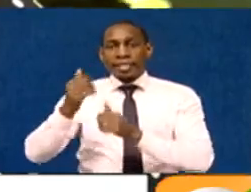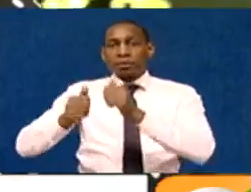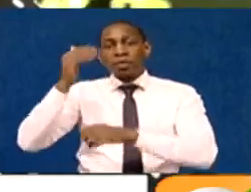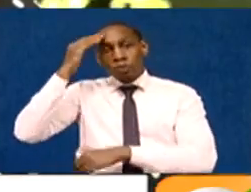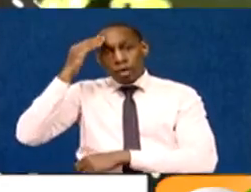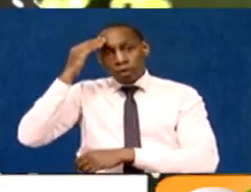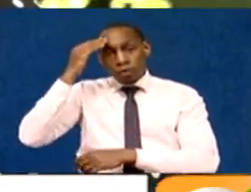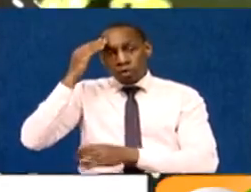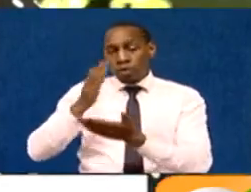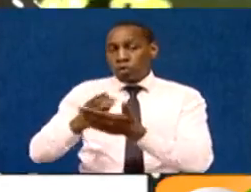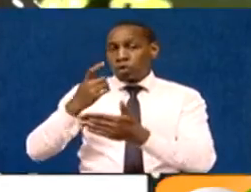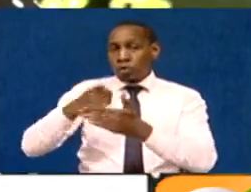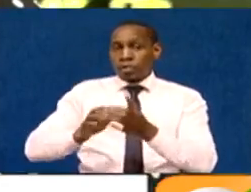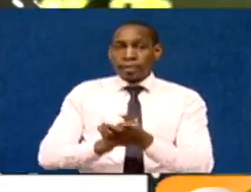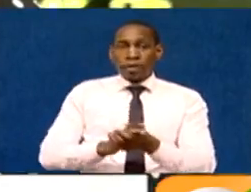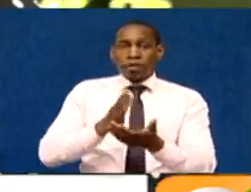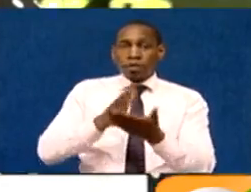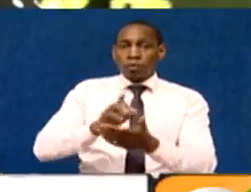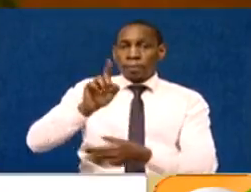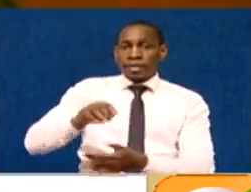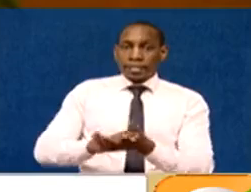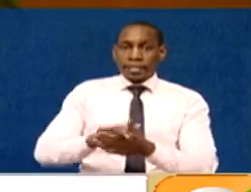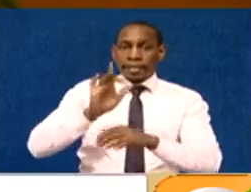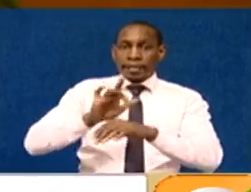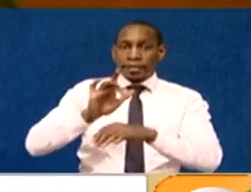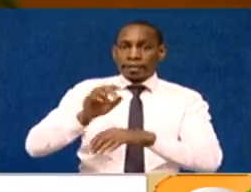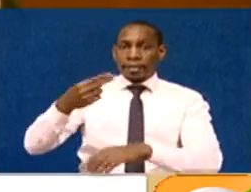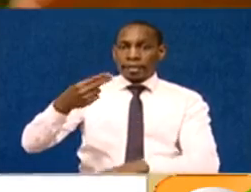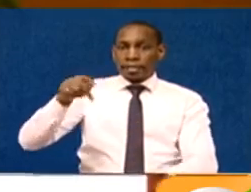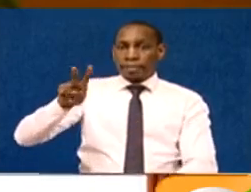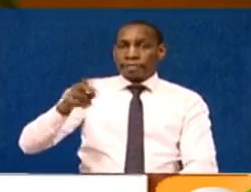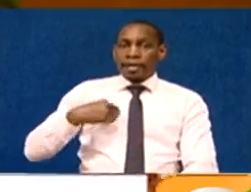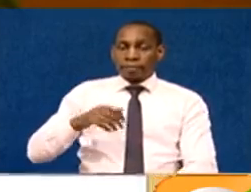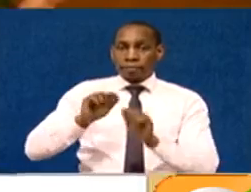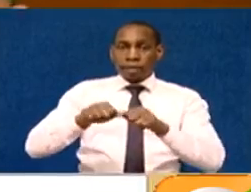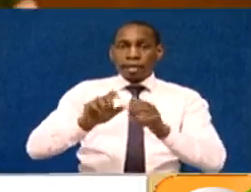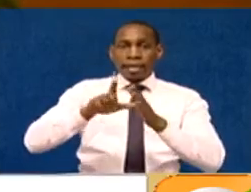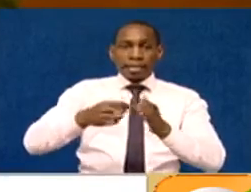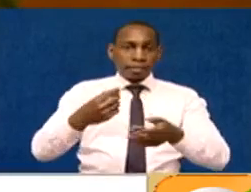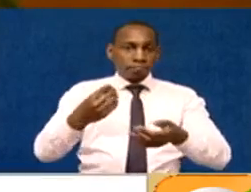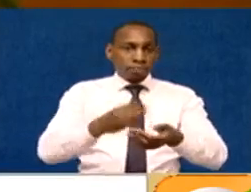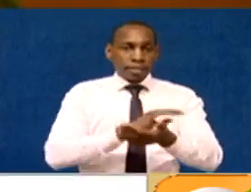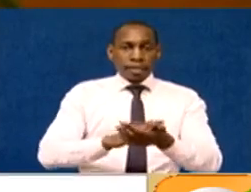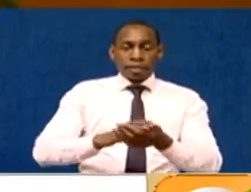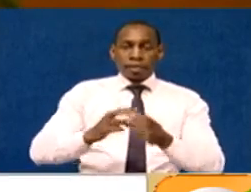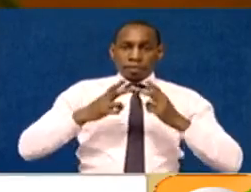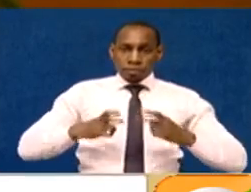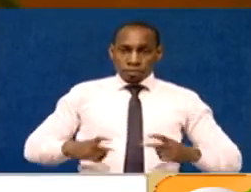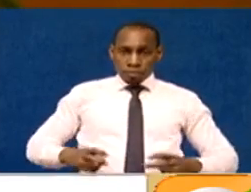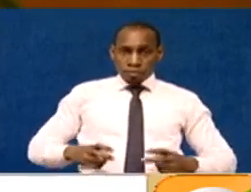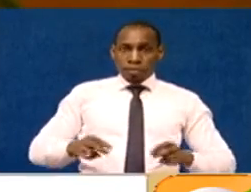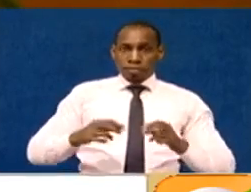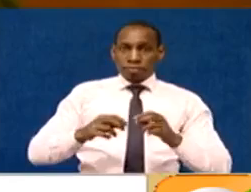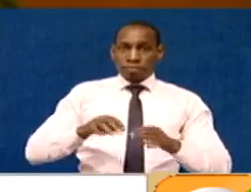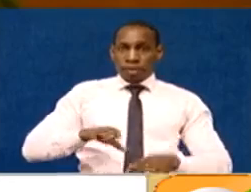know the cause? Because you must have HPV to get cervical cancer. We can diagnose early, screen, treat, prevent,